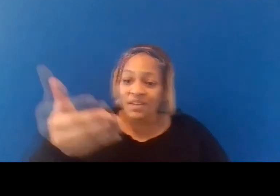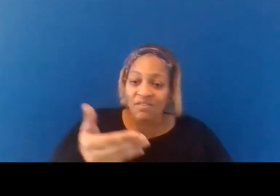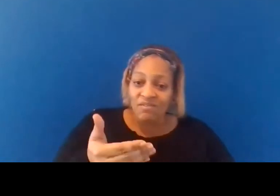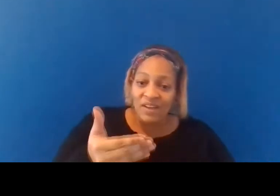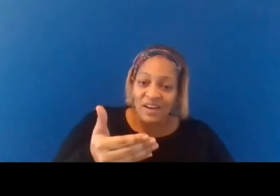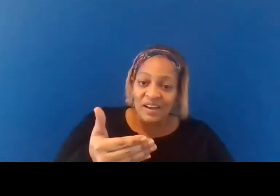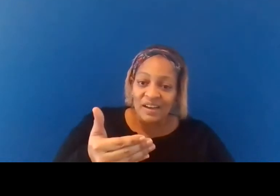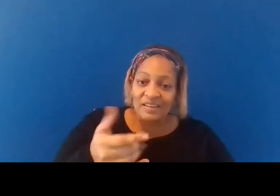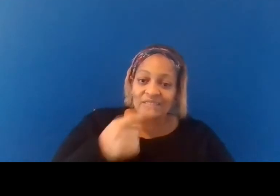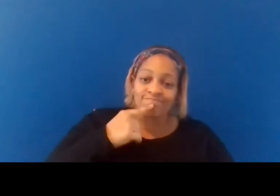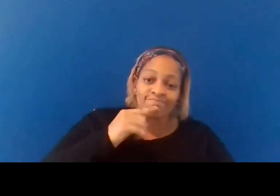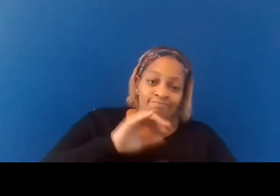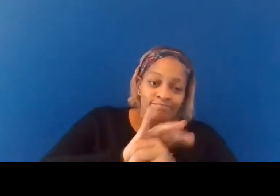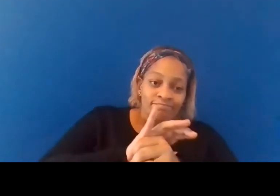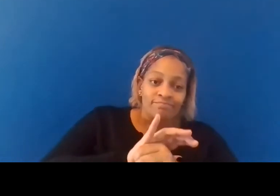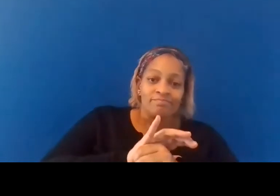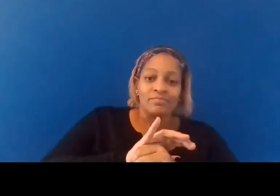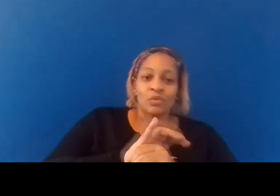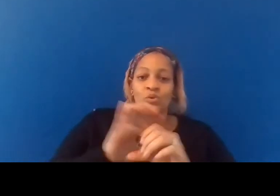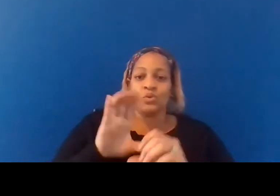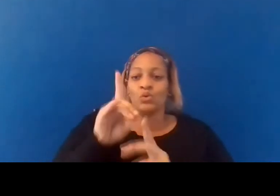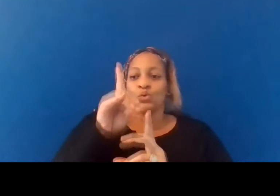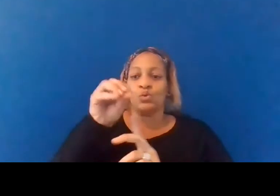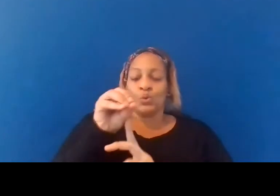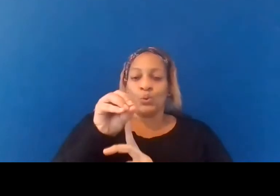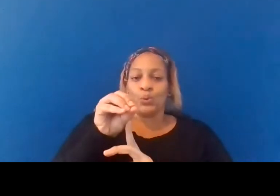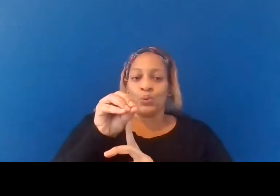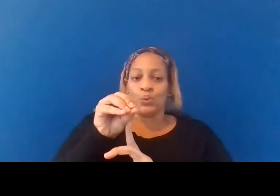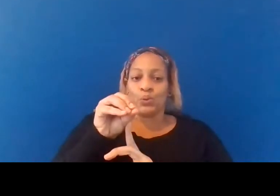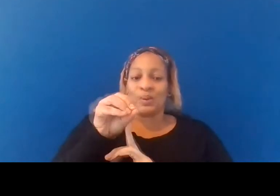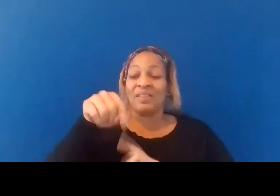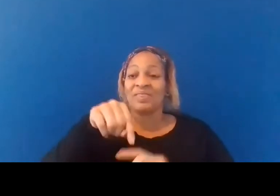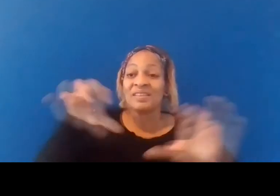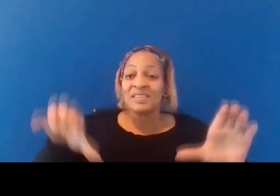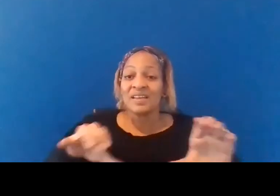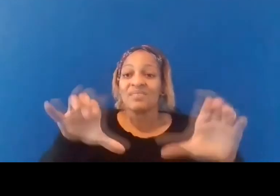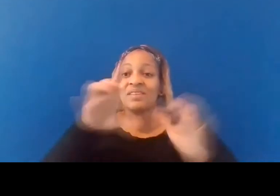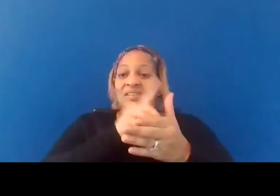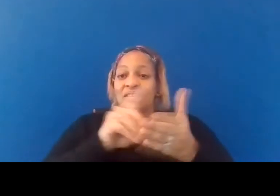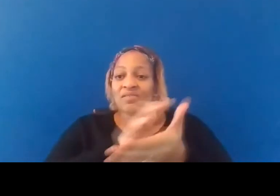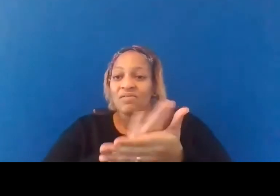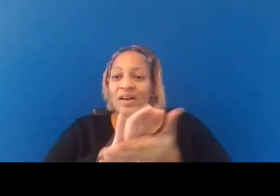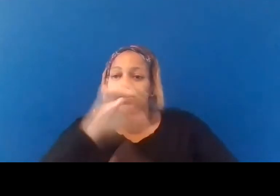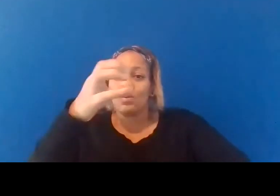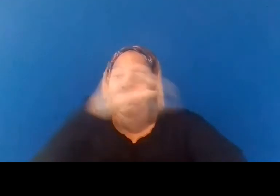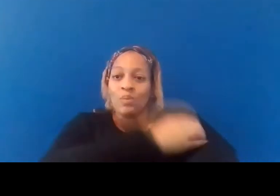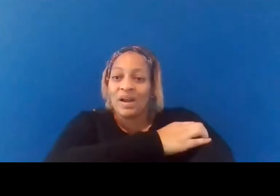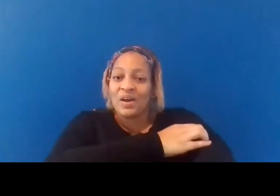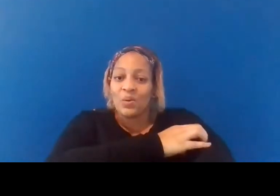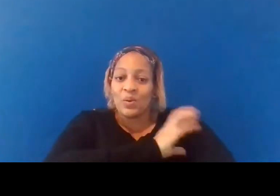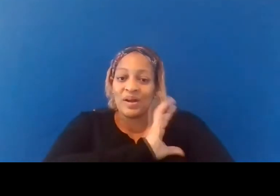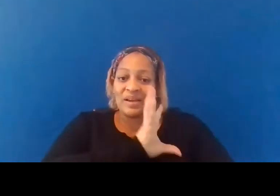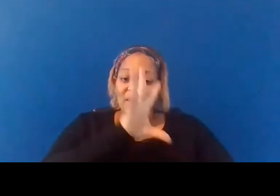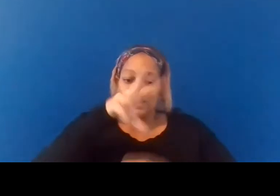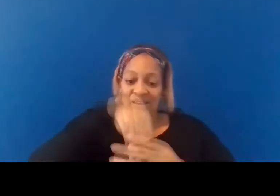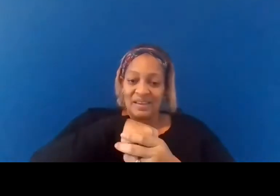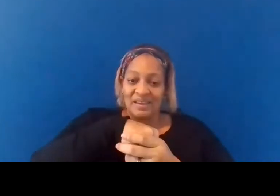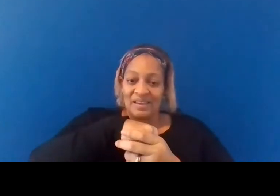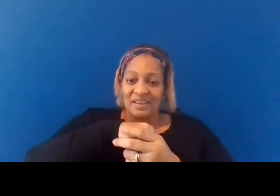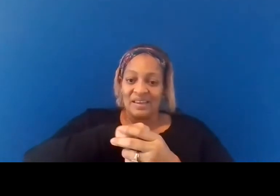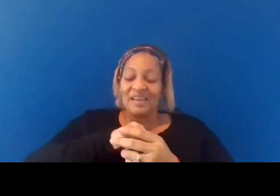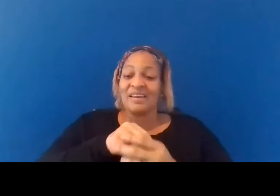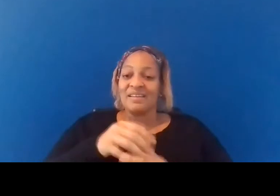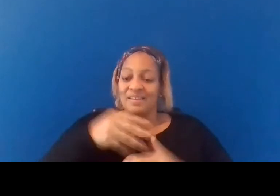the activity of this divine power in and as our own lives? See, when you know